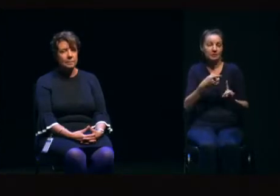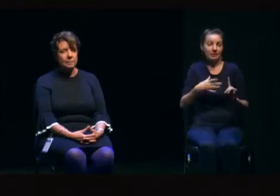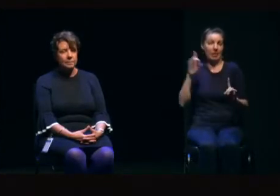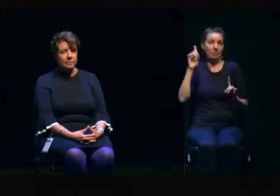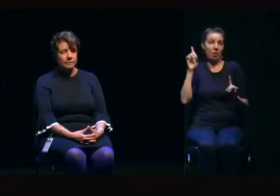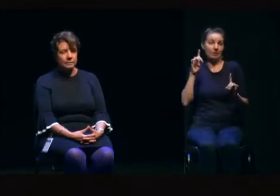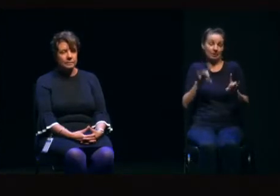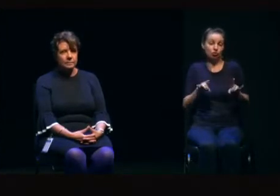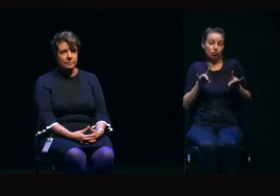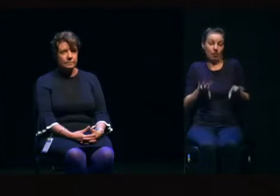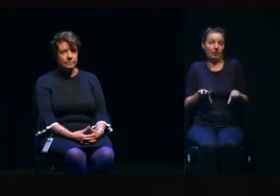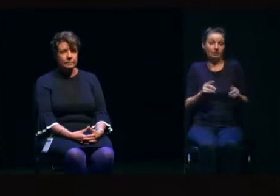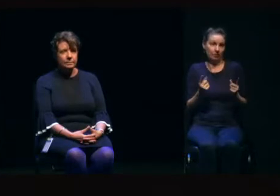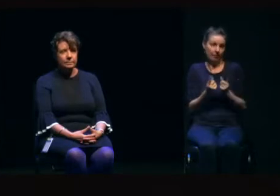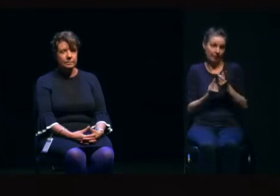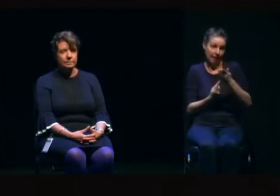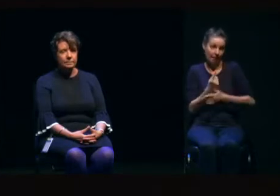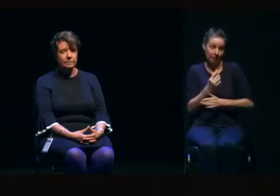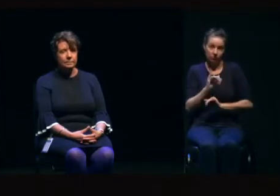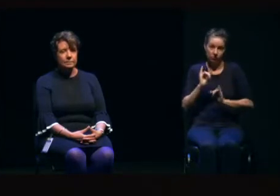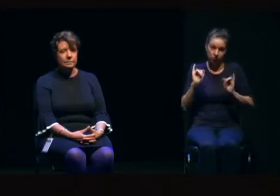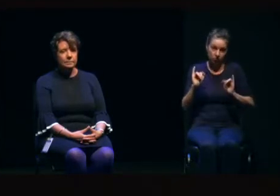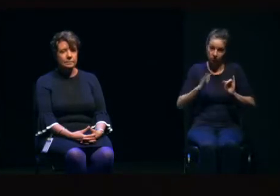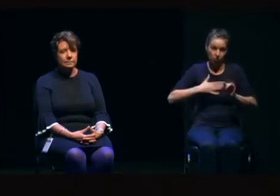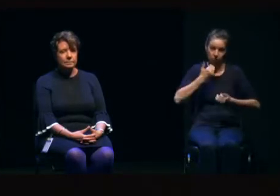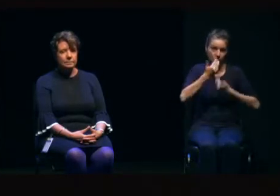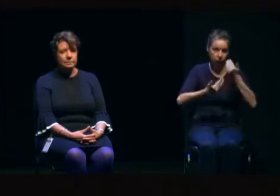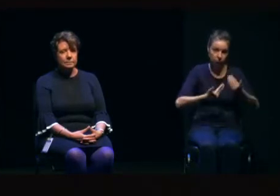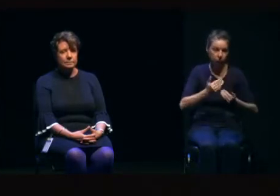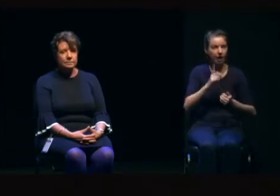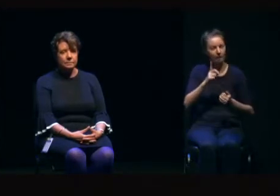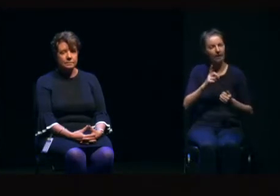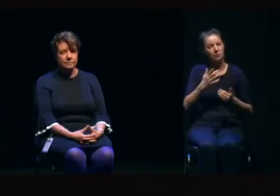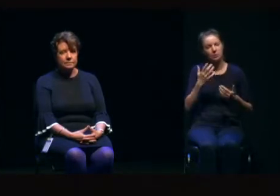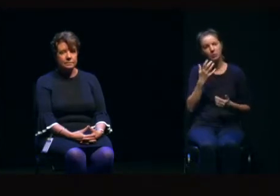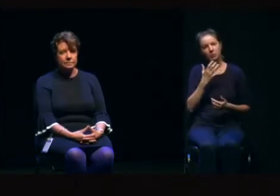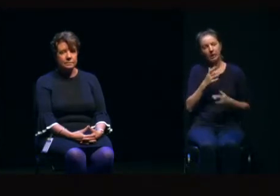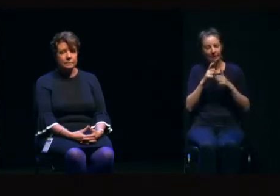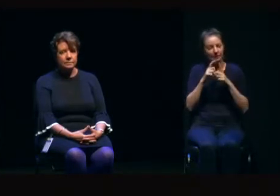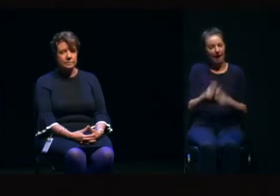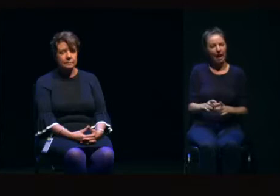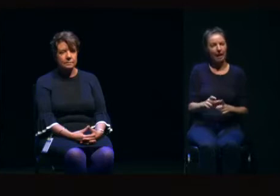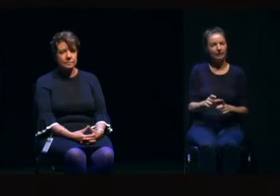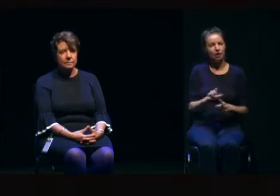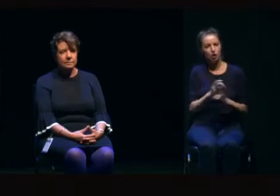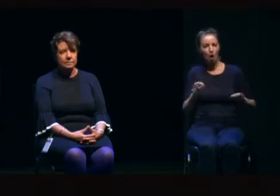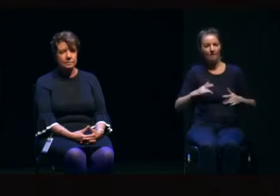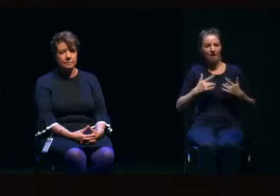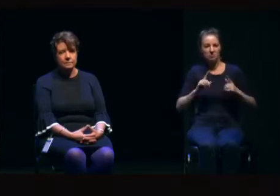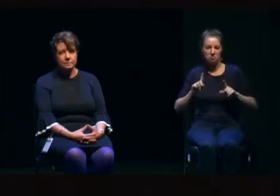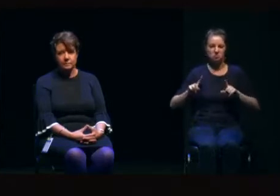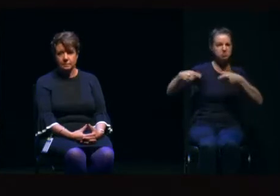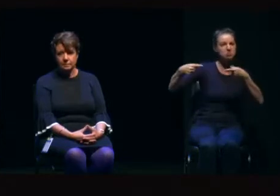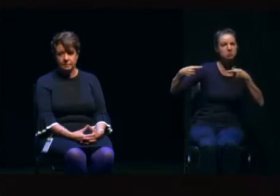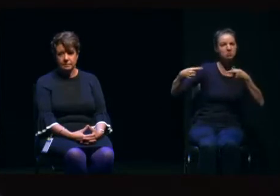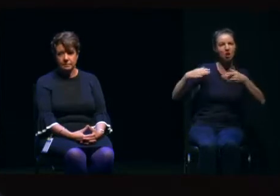moment that we won't take you through, but it's very hard not to feel oppositional. It's very hard